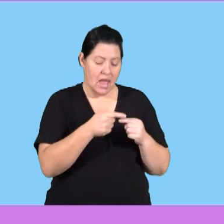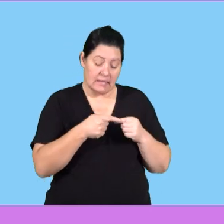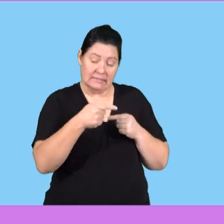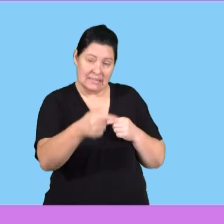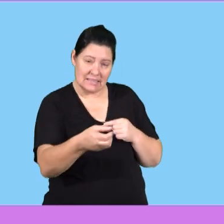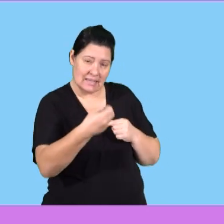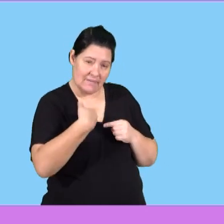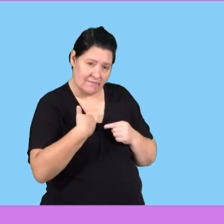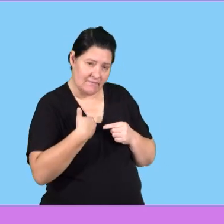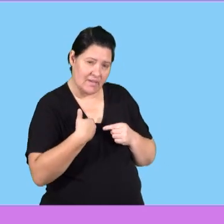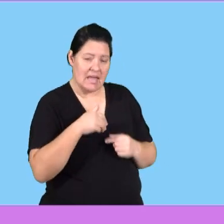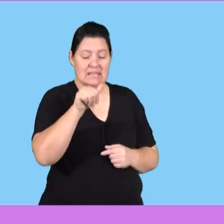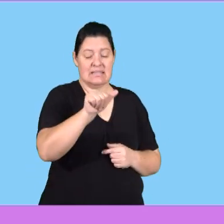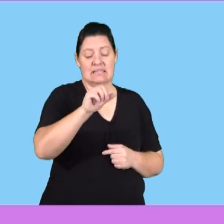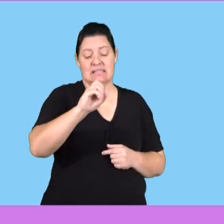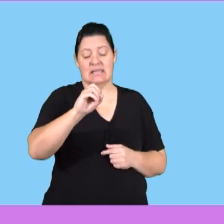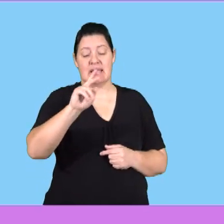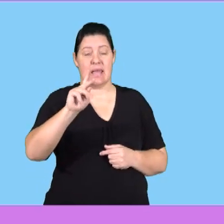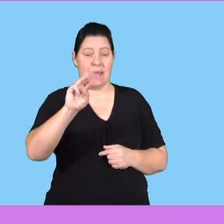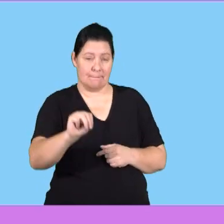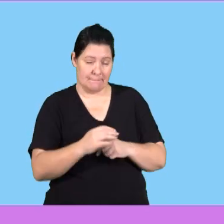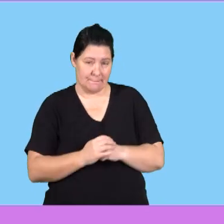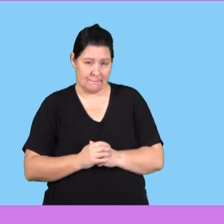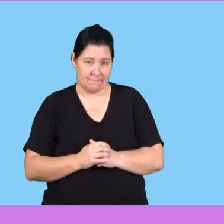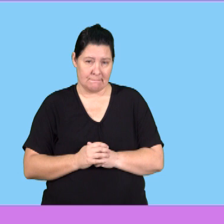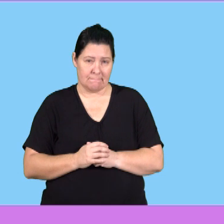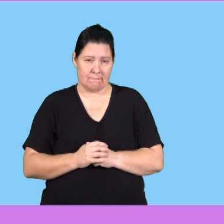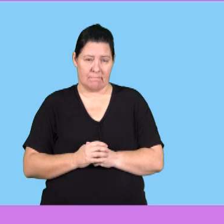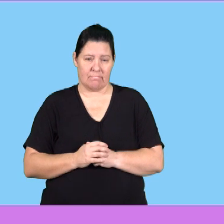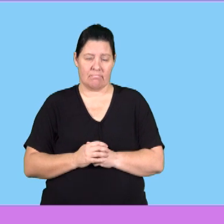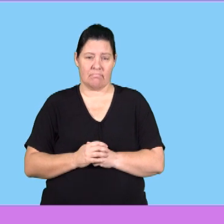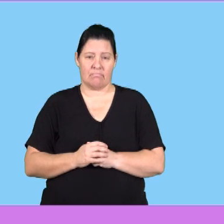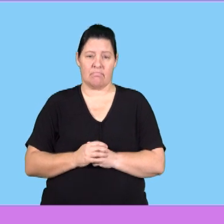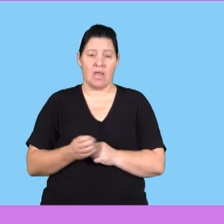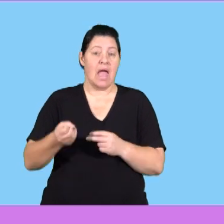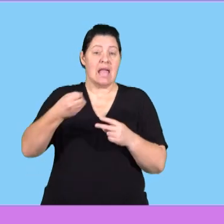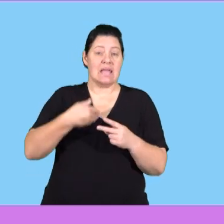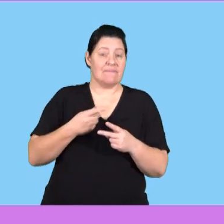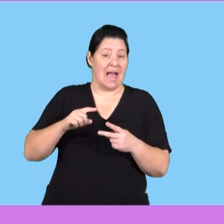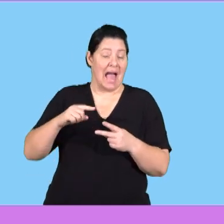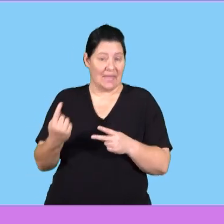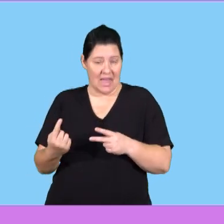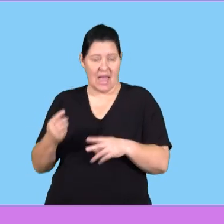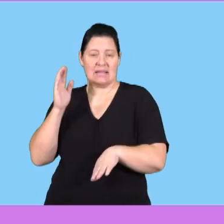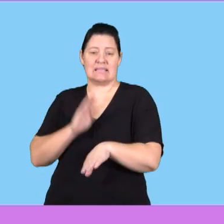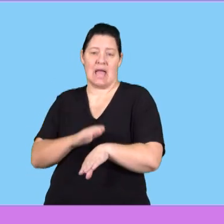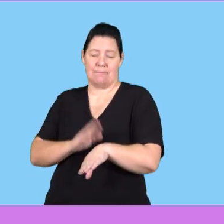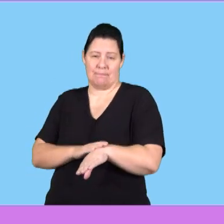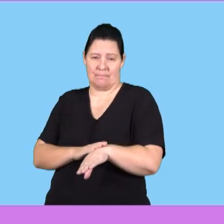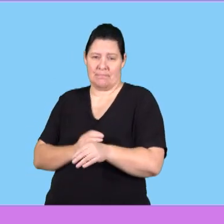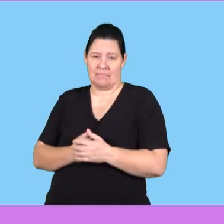The distance is 60 kilometers. And then the other thing that is given is your